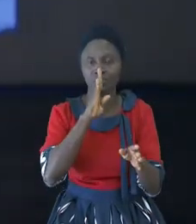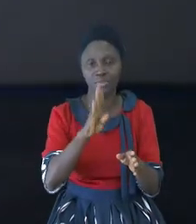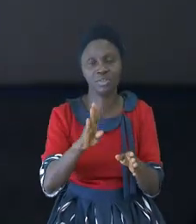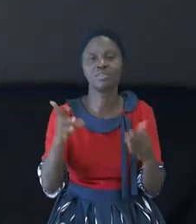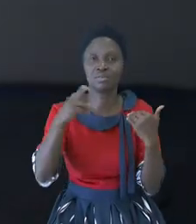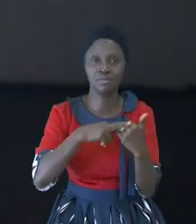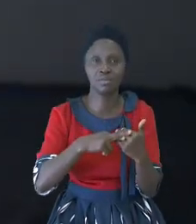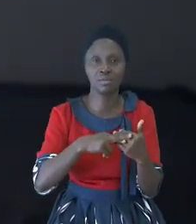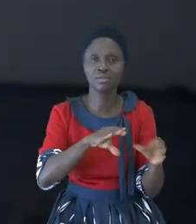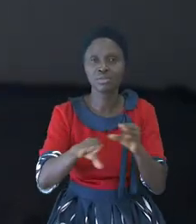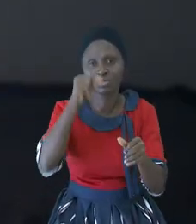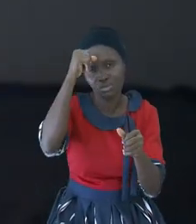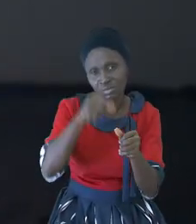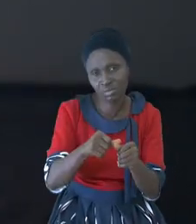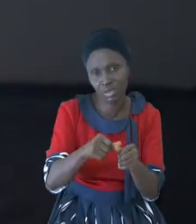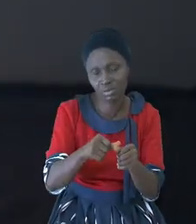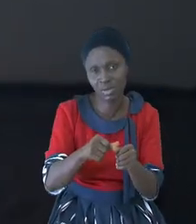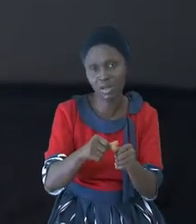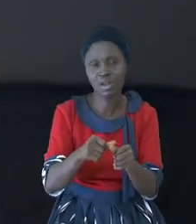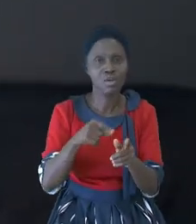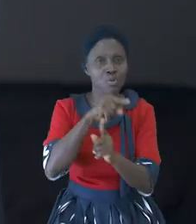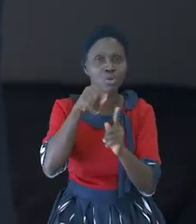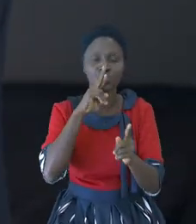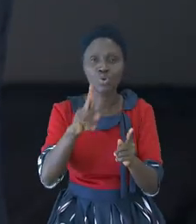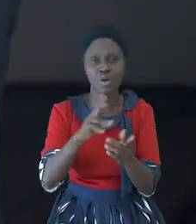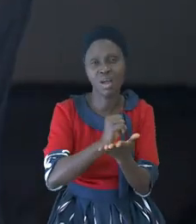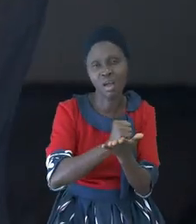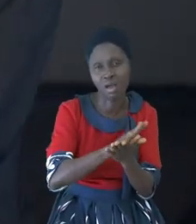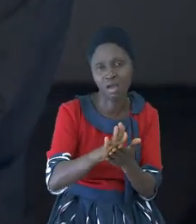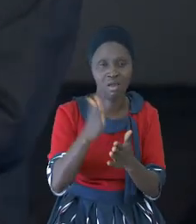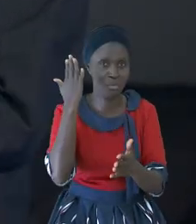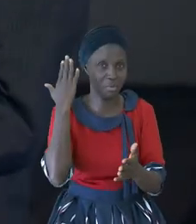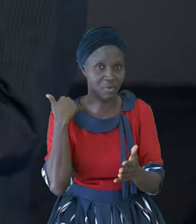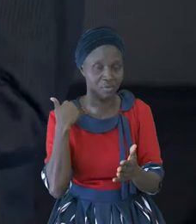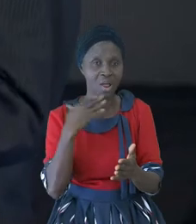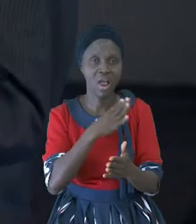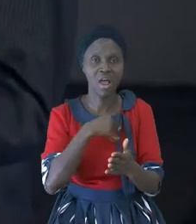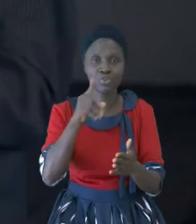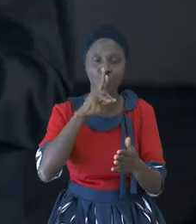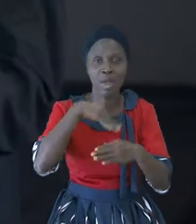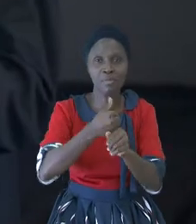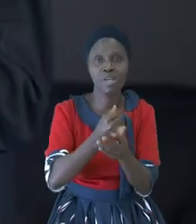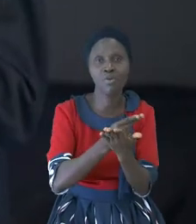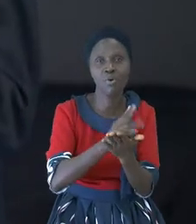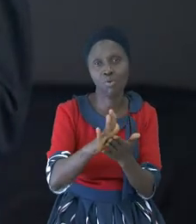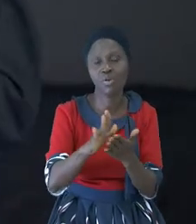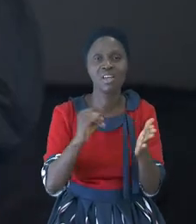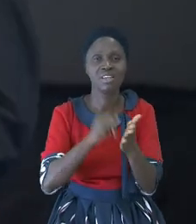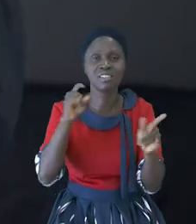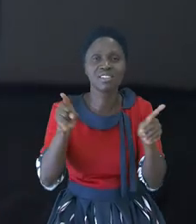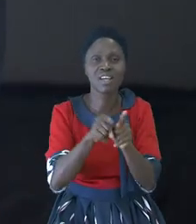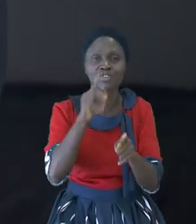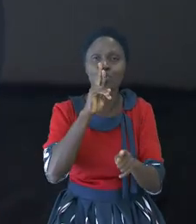made holy and the Lord purified your heart? It's like, you know, you are walking on the air. It's like, you know,